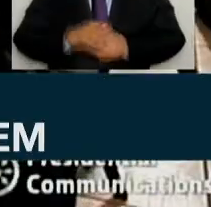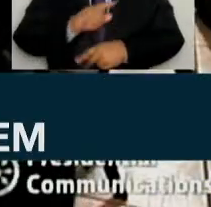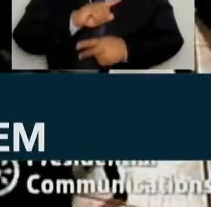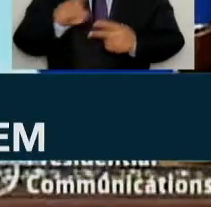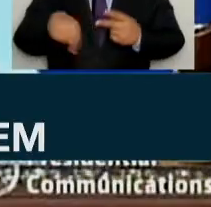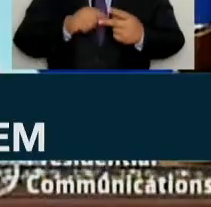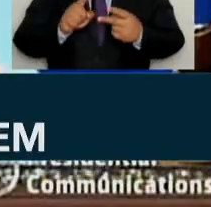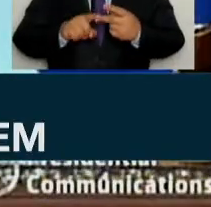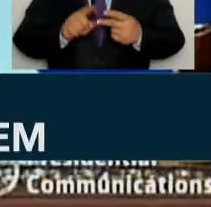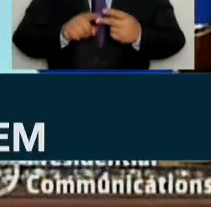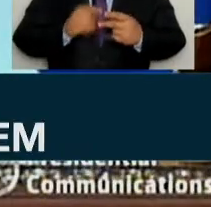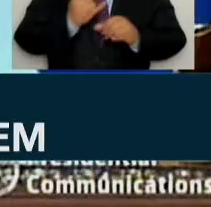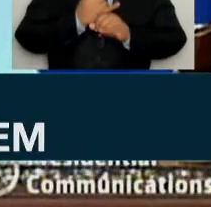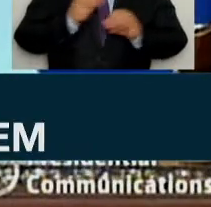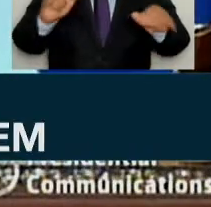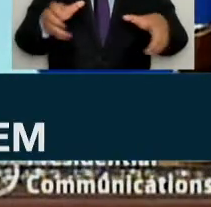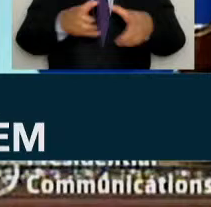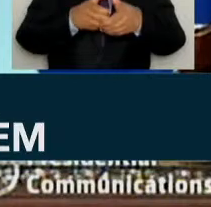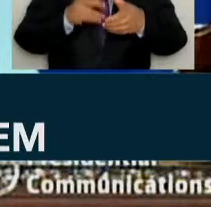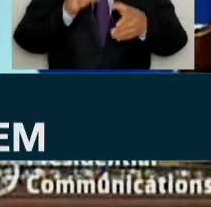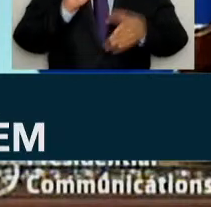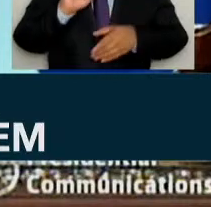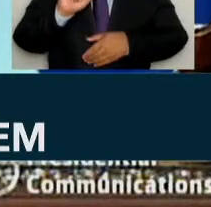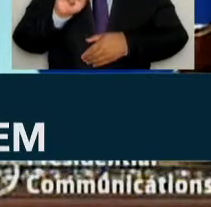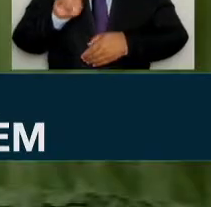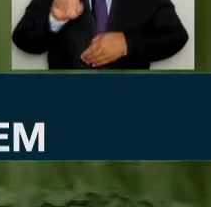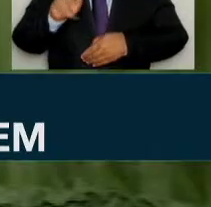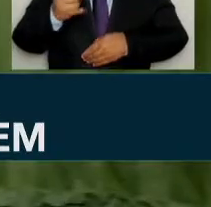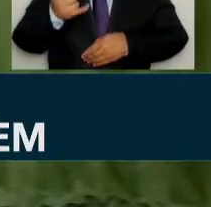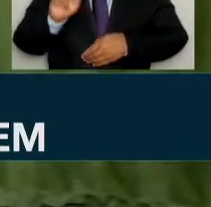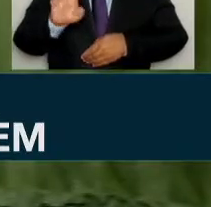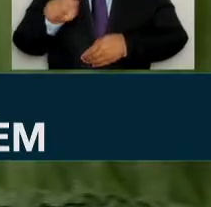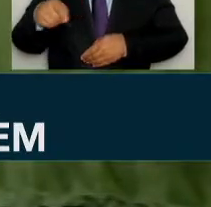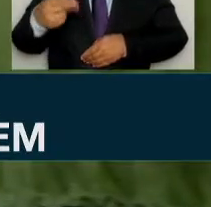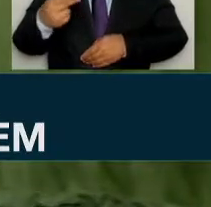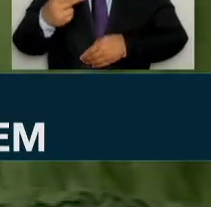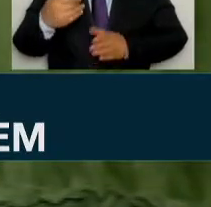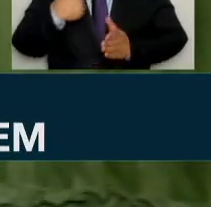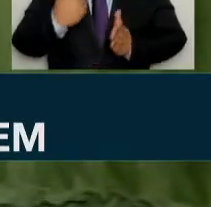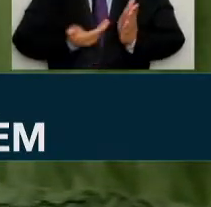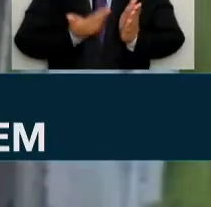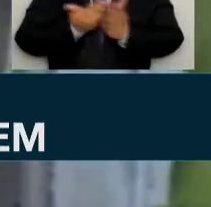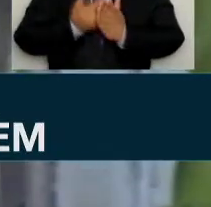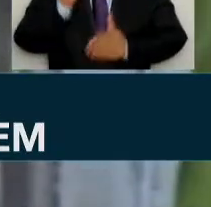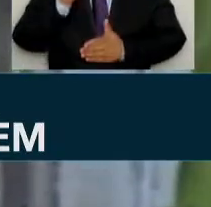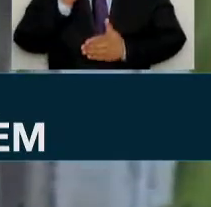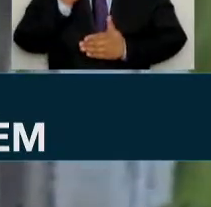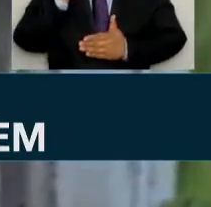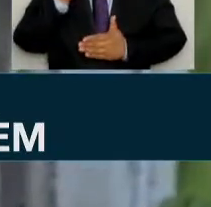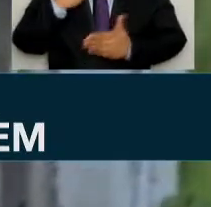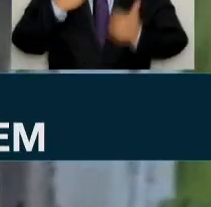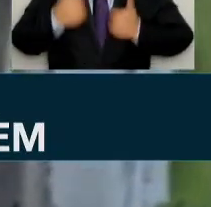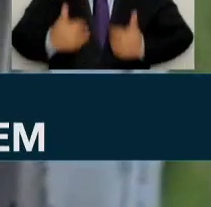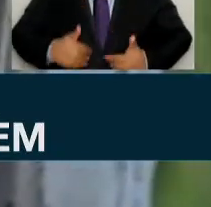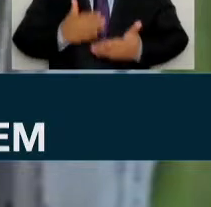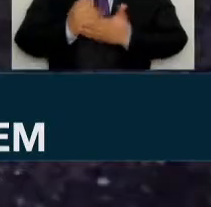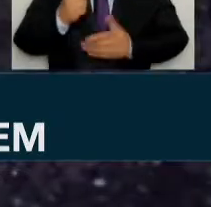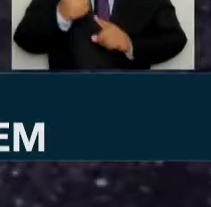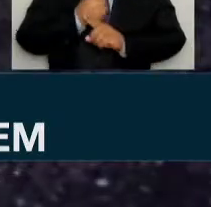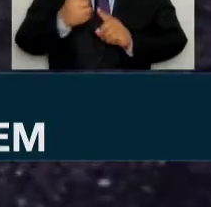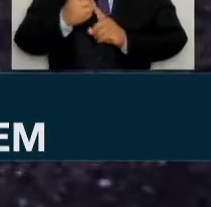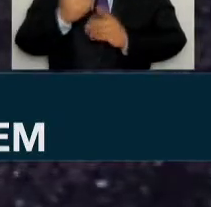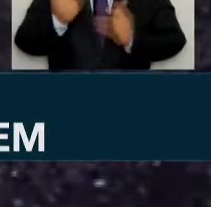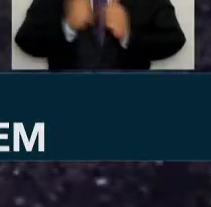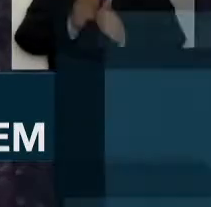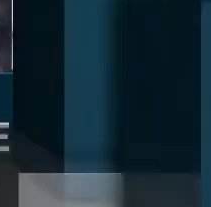Independent International Commission Investigate PH presents its second report on alleged human rights abuses under the Duterte